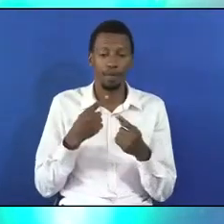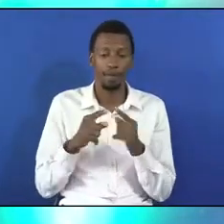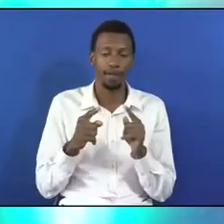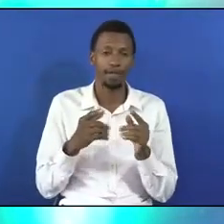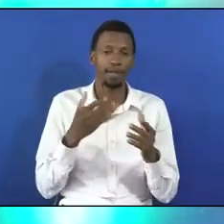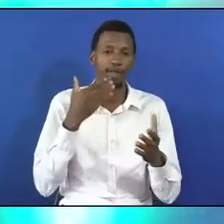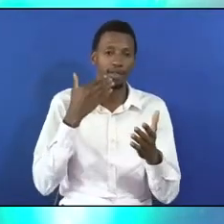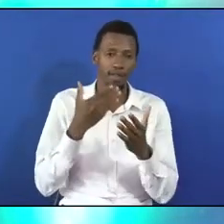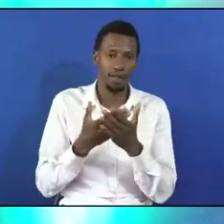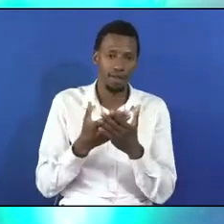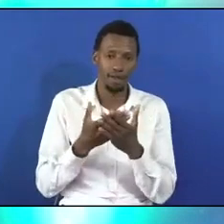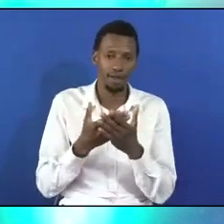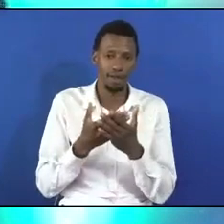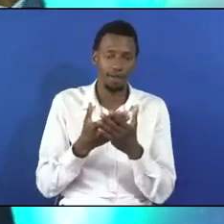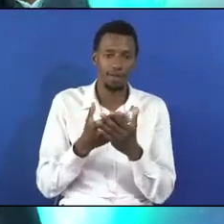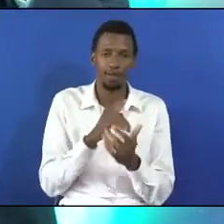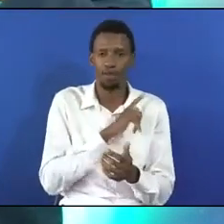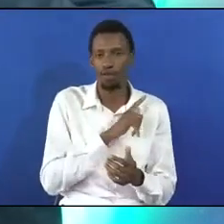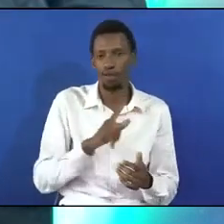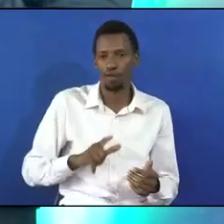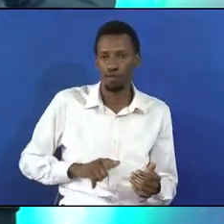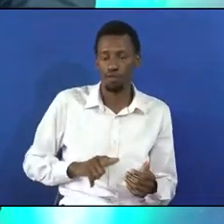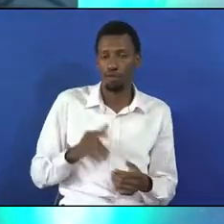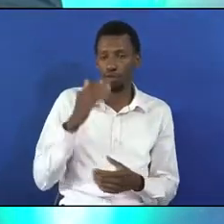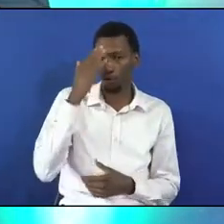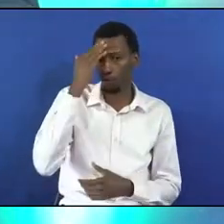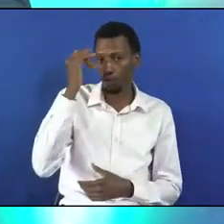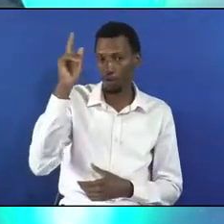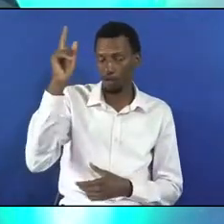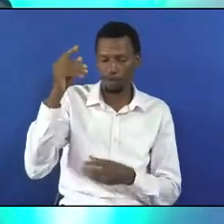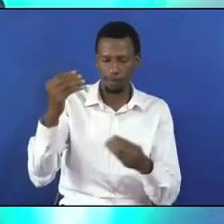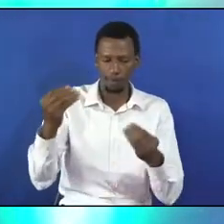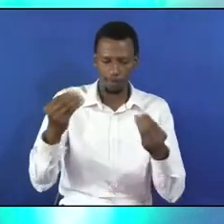the Lord, for he equips us to work for him.